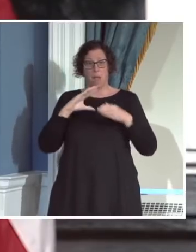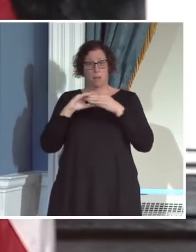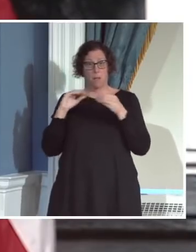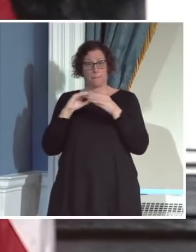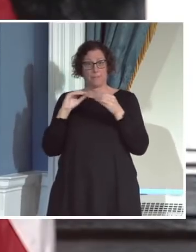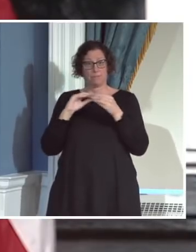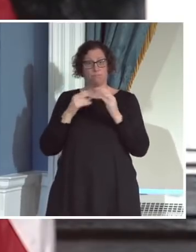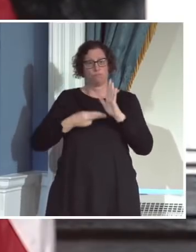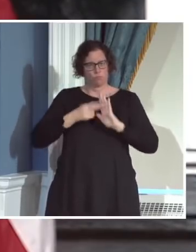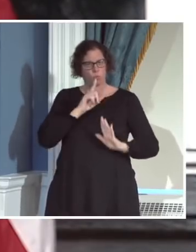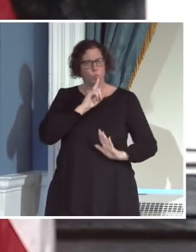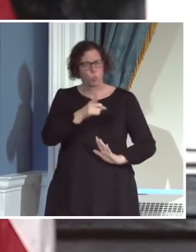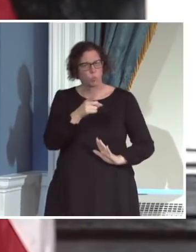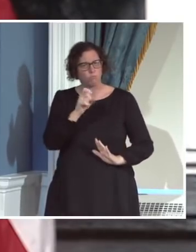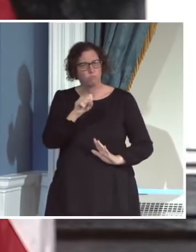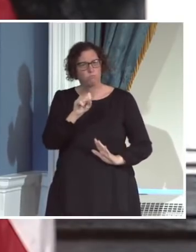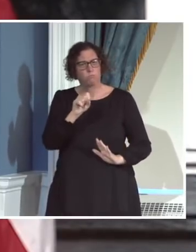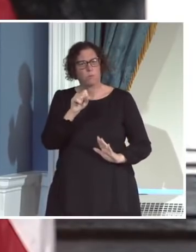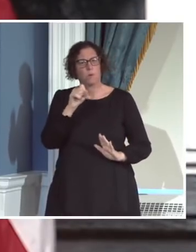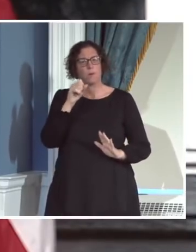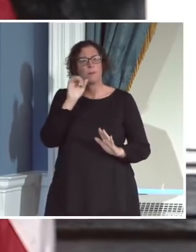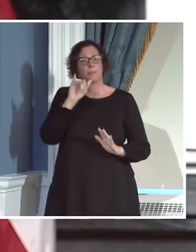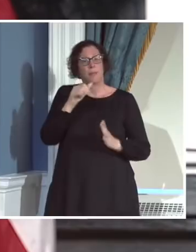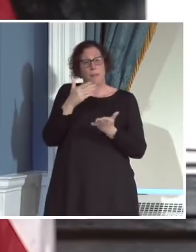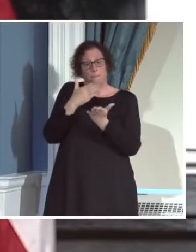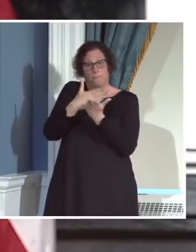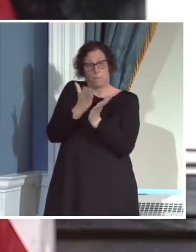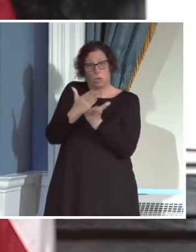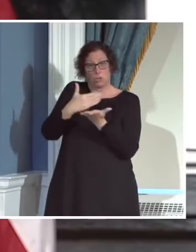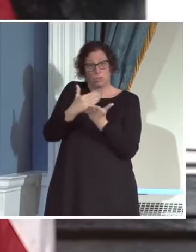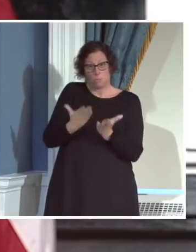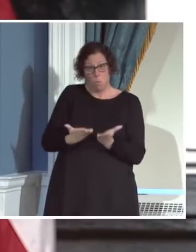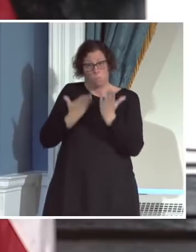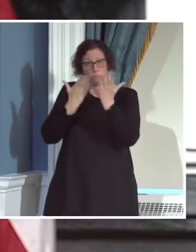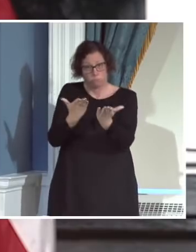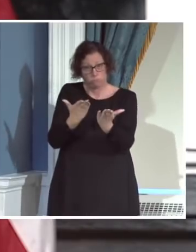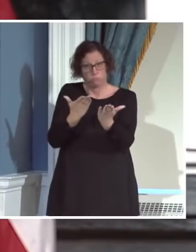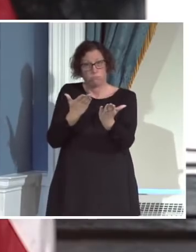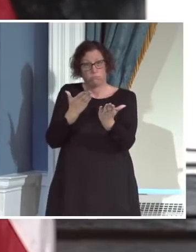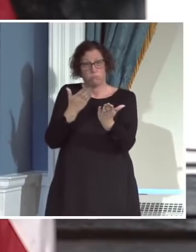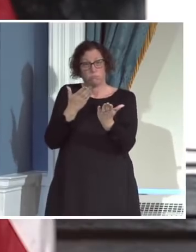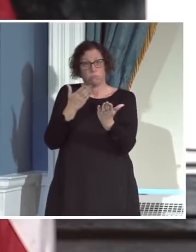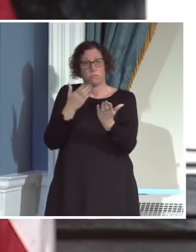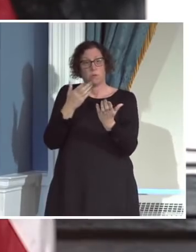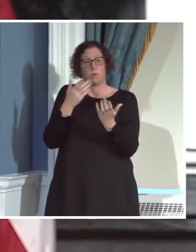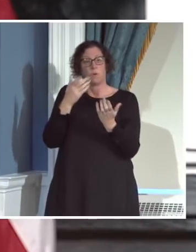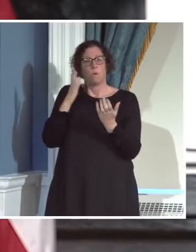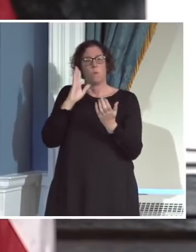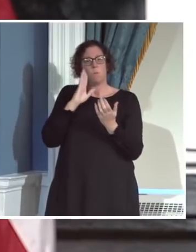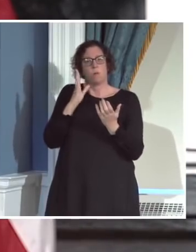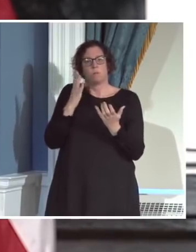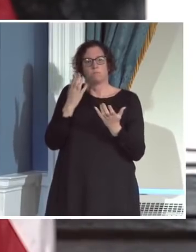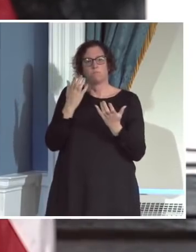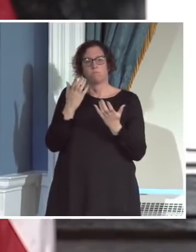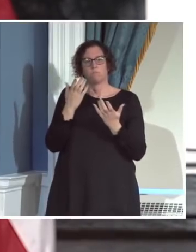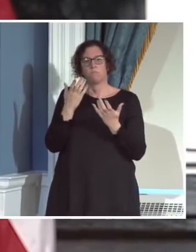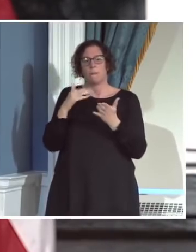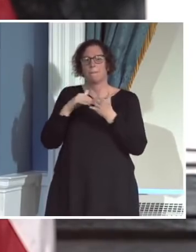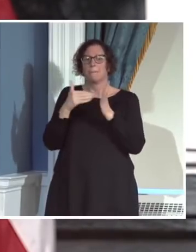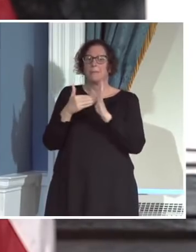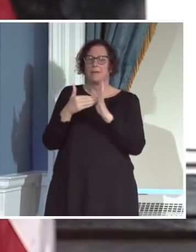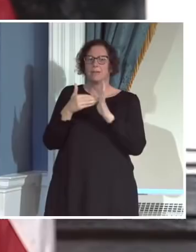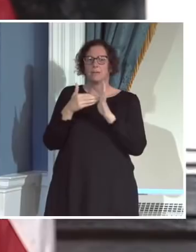proposed then was going to lead to the need to cut the budget for the New York City public